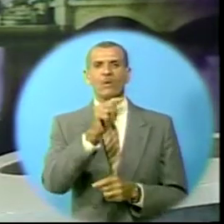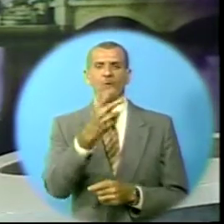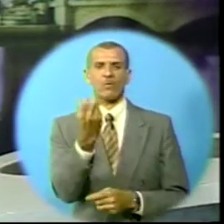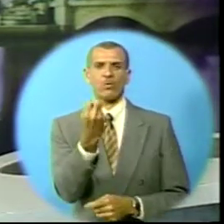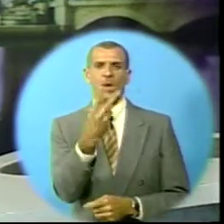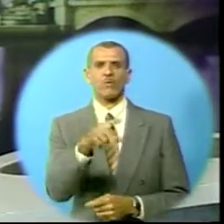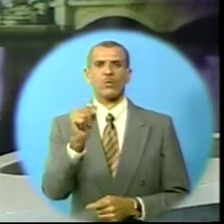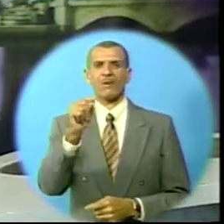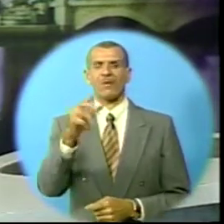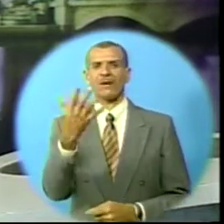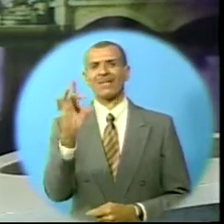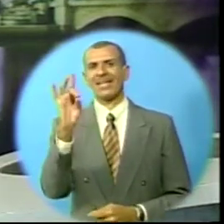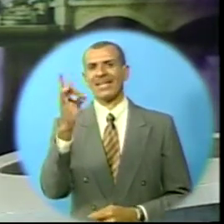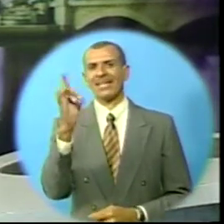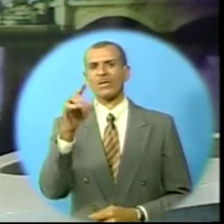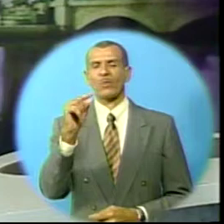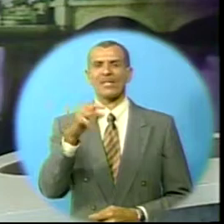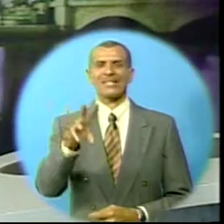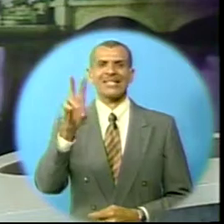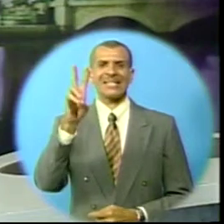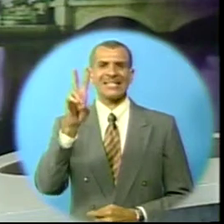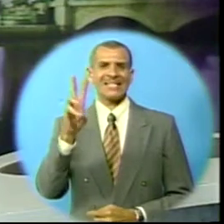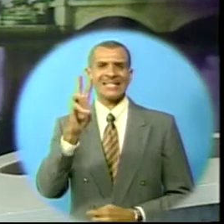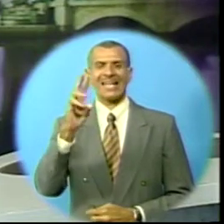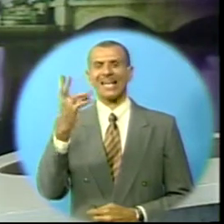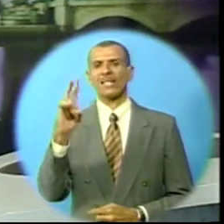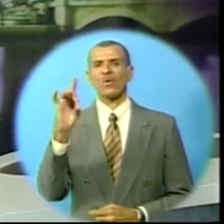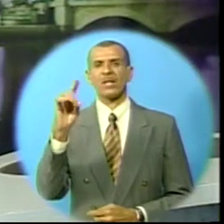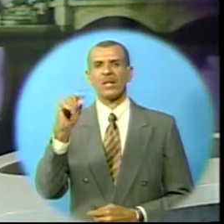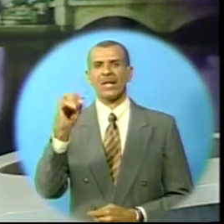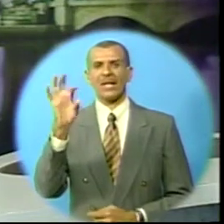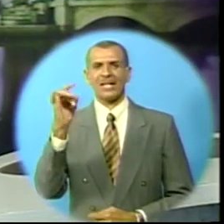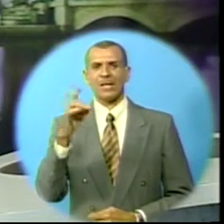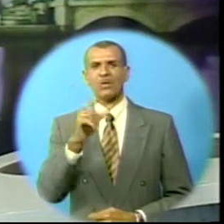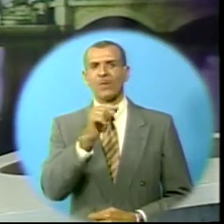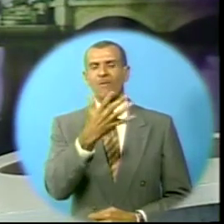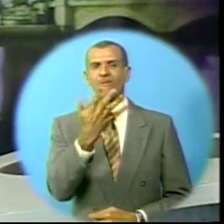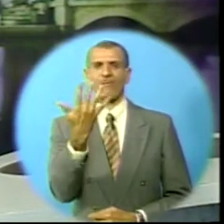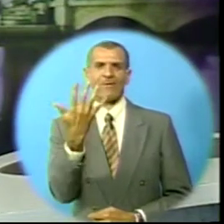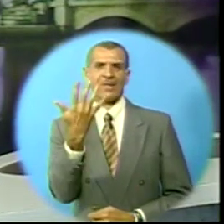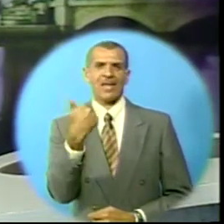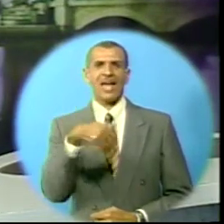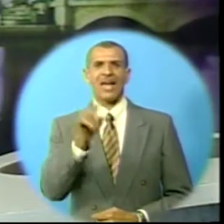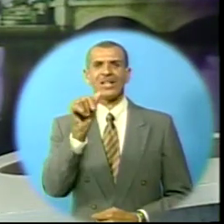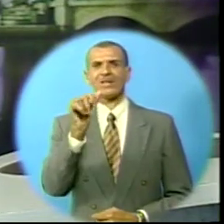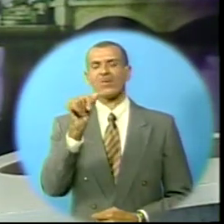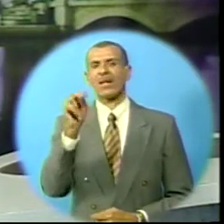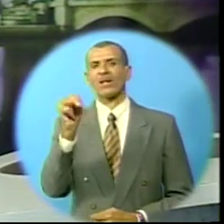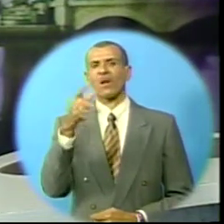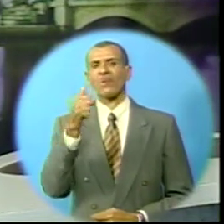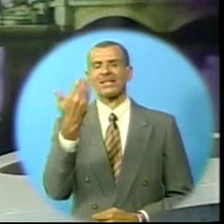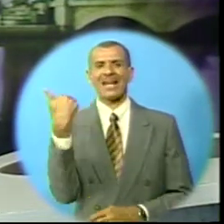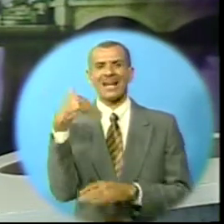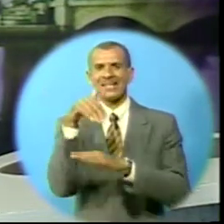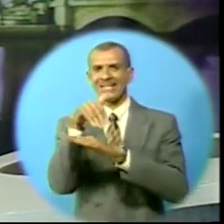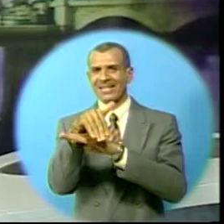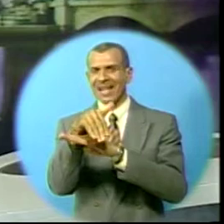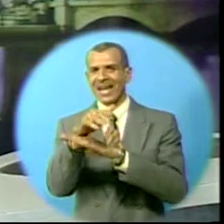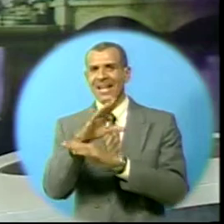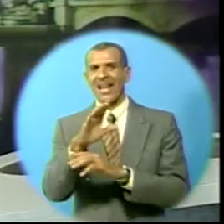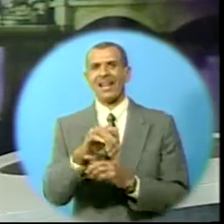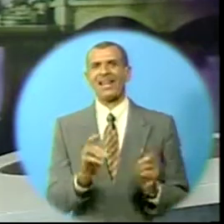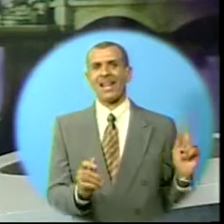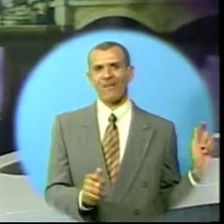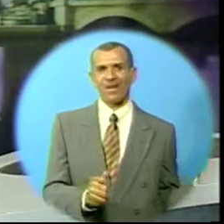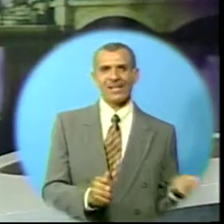25-12, 25-18, 26-28, 25-15 at the Jean-Pierre Complex in Trinidad last night. The left-handed Simpson